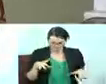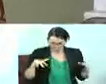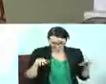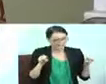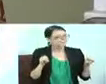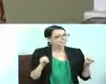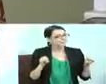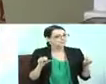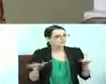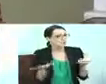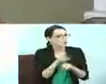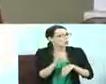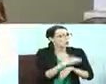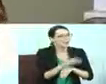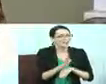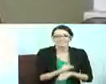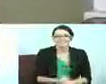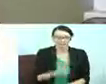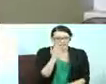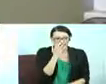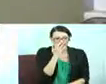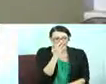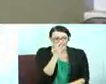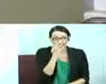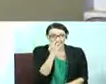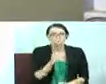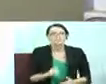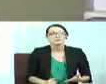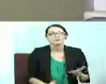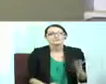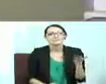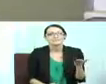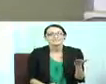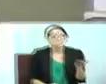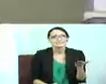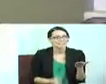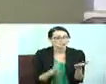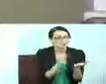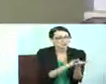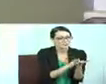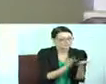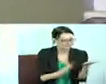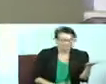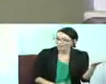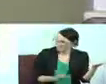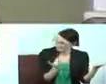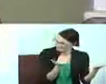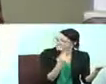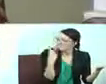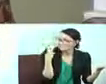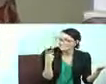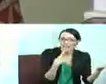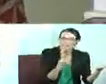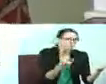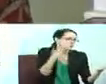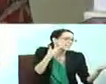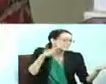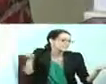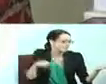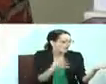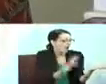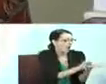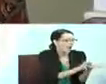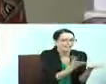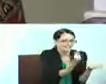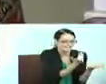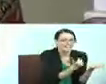yes. And he put out his hand and collected his 25 cents. But then he came back